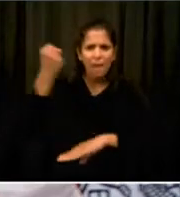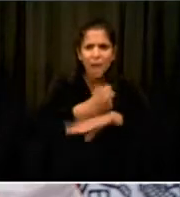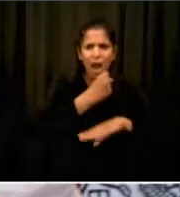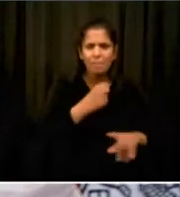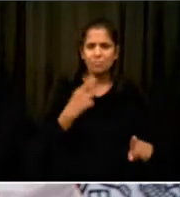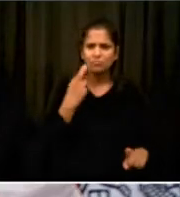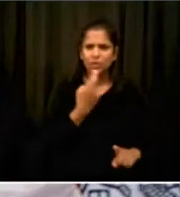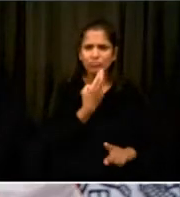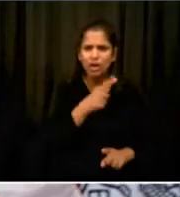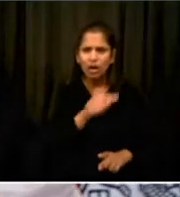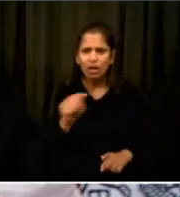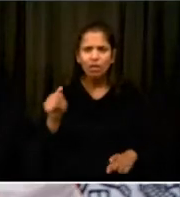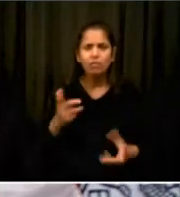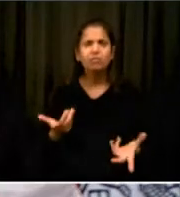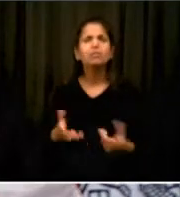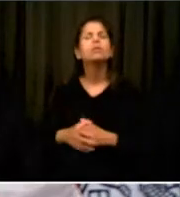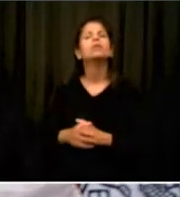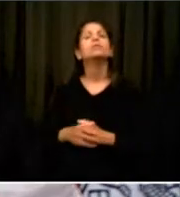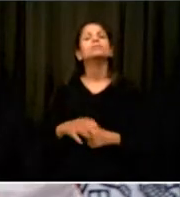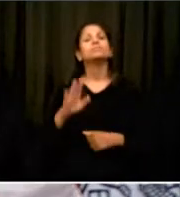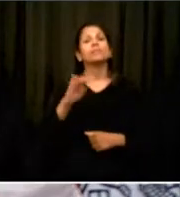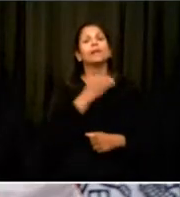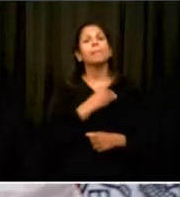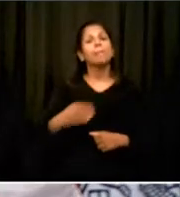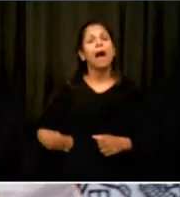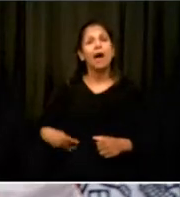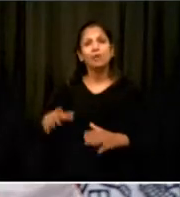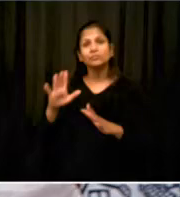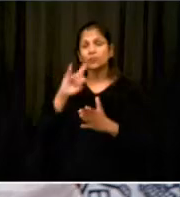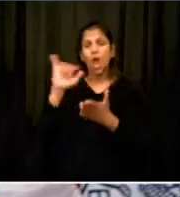time. And obviously, we've been